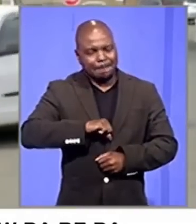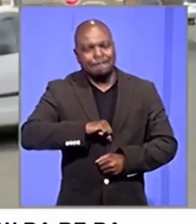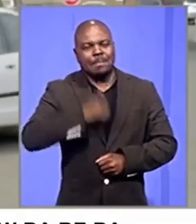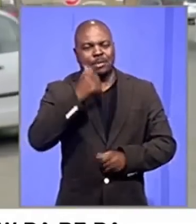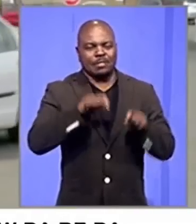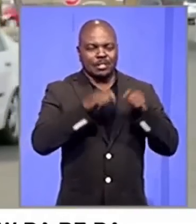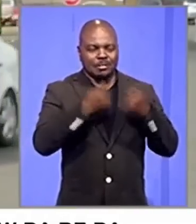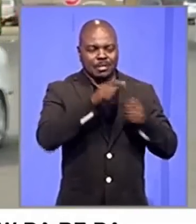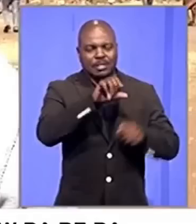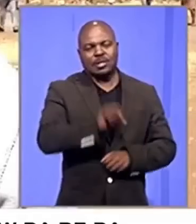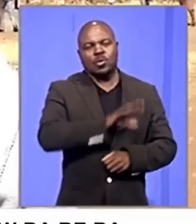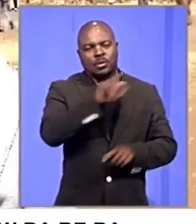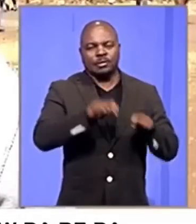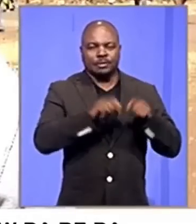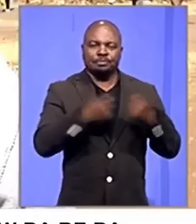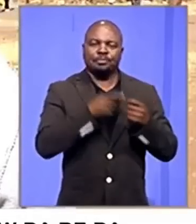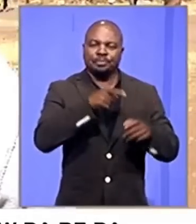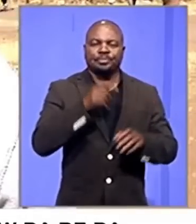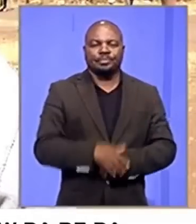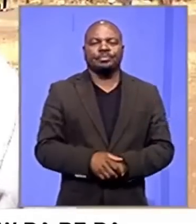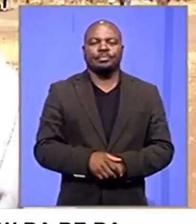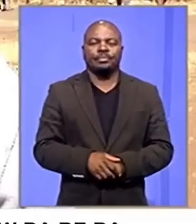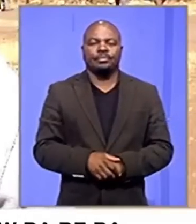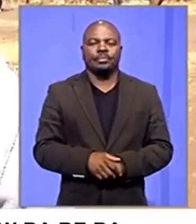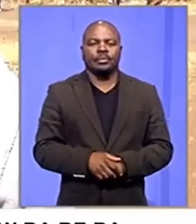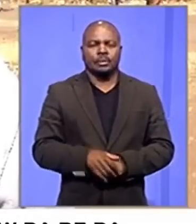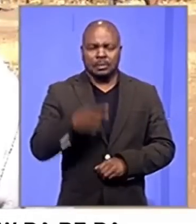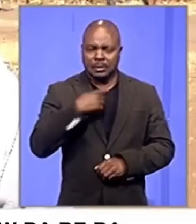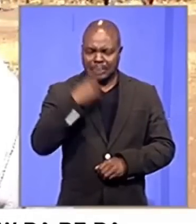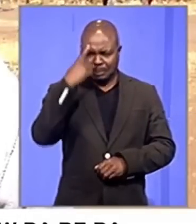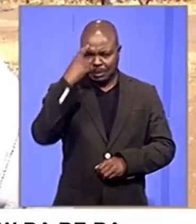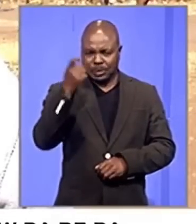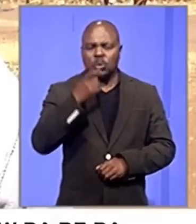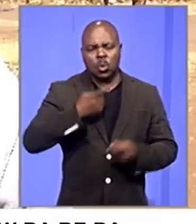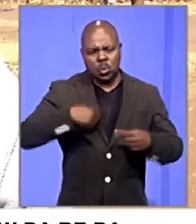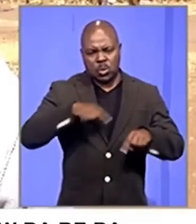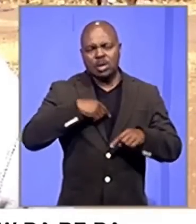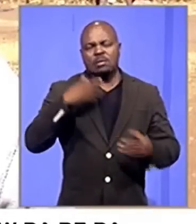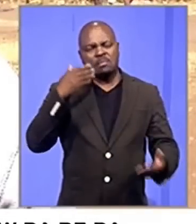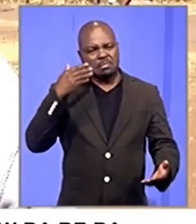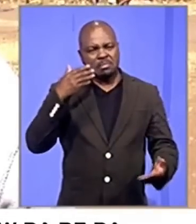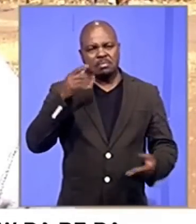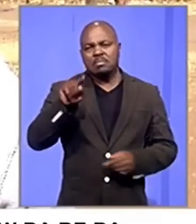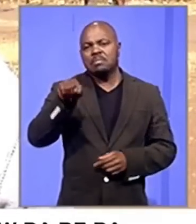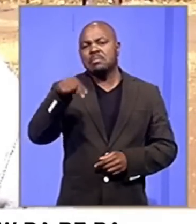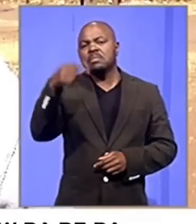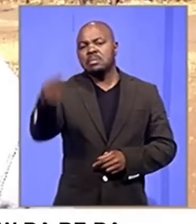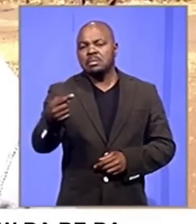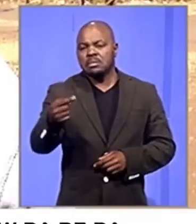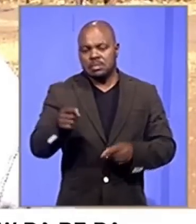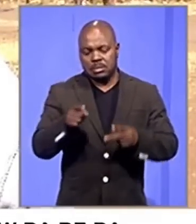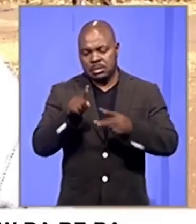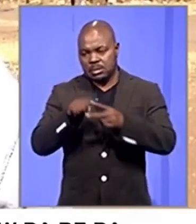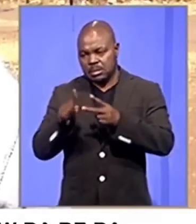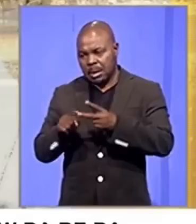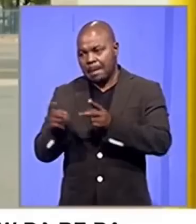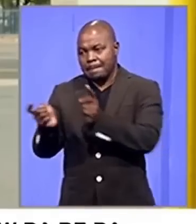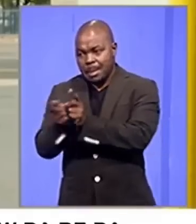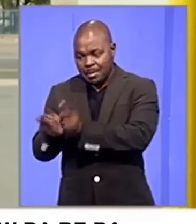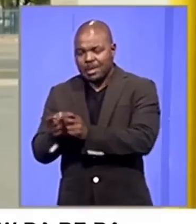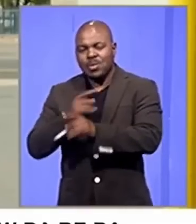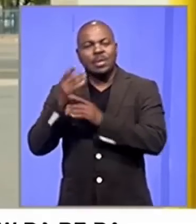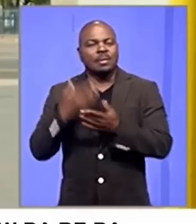our team, South African team. Ke bona re na le tšhono ya gore re ka fenya metshameko mebedi e